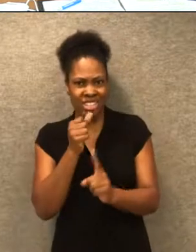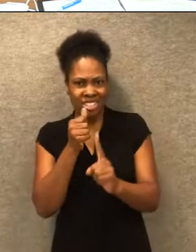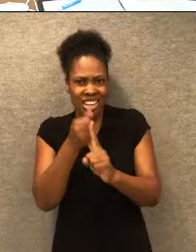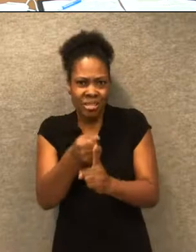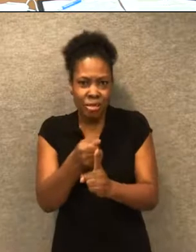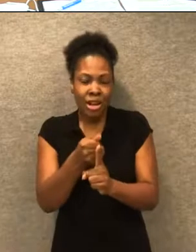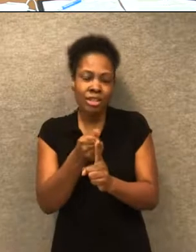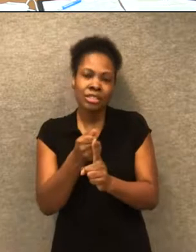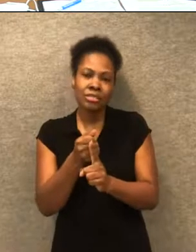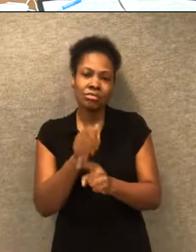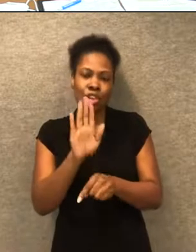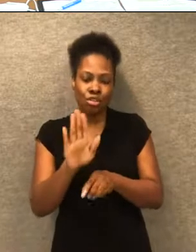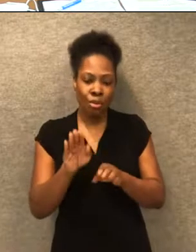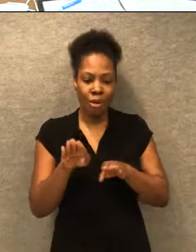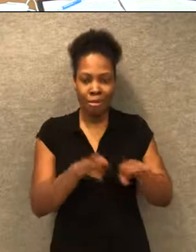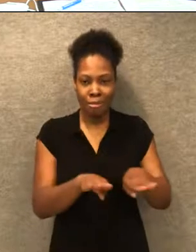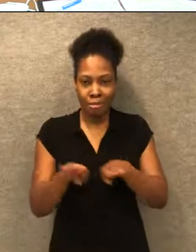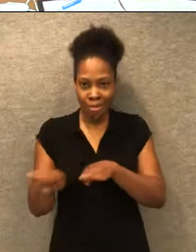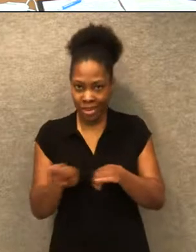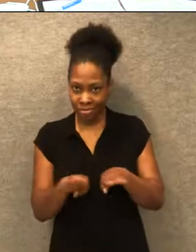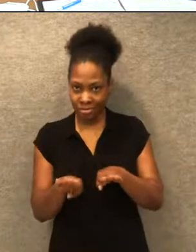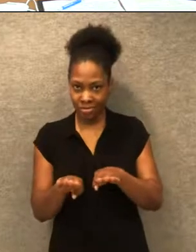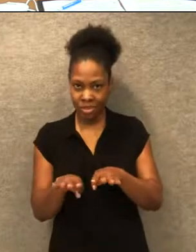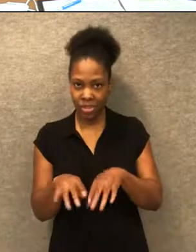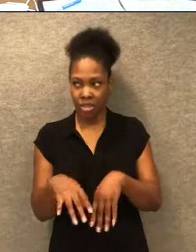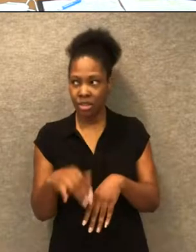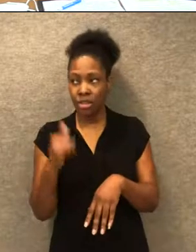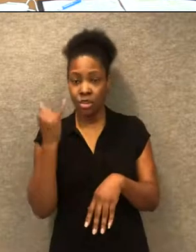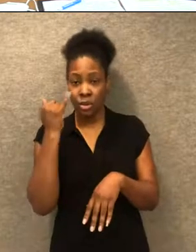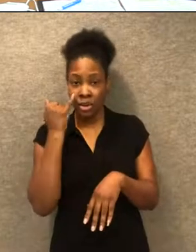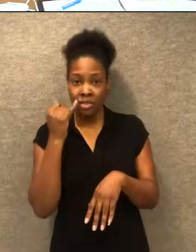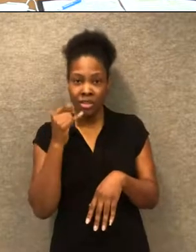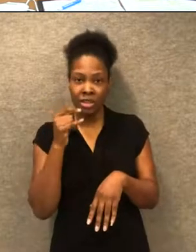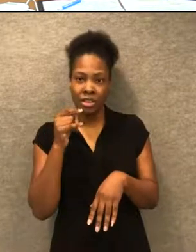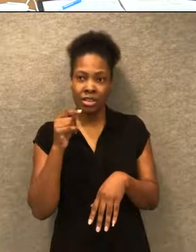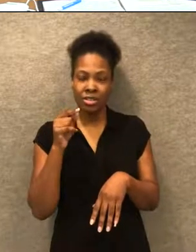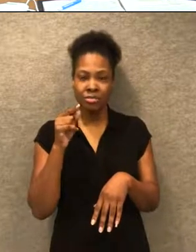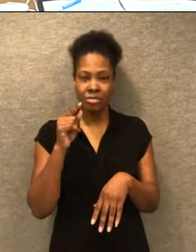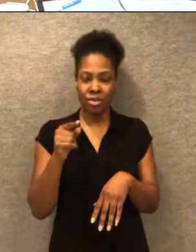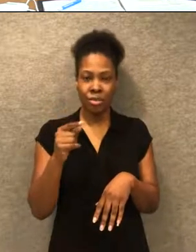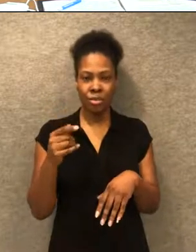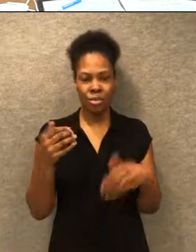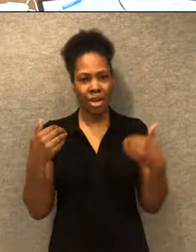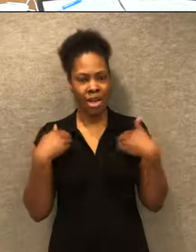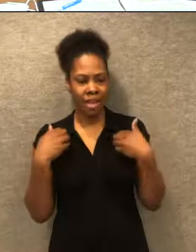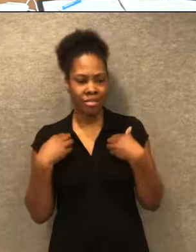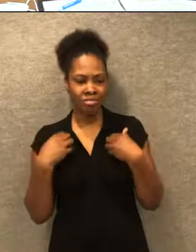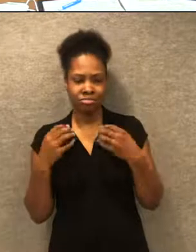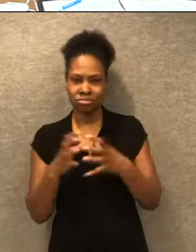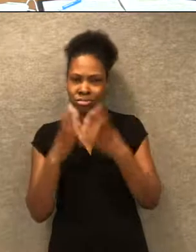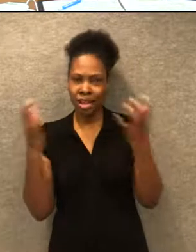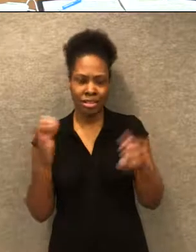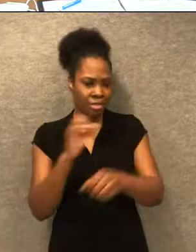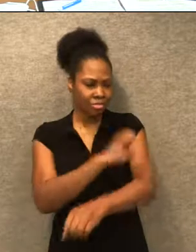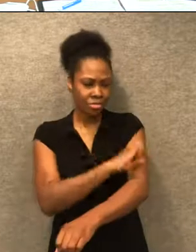functioning, right? And so if you are a high performer and, you know, you